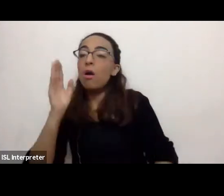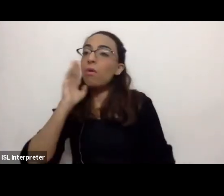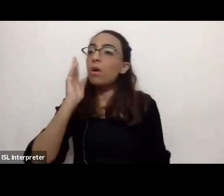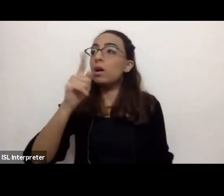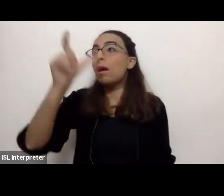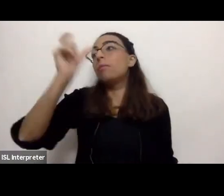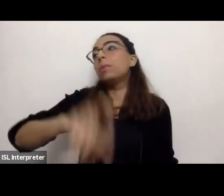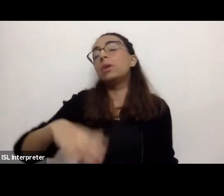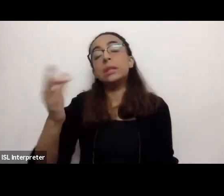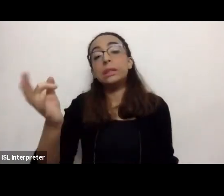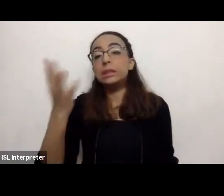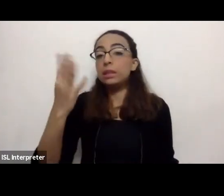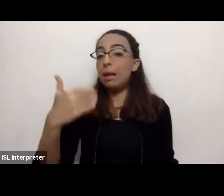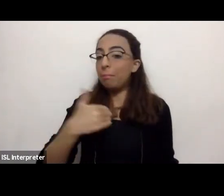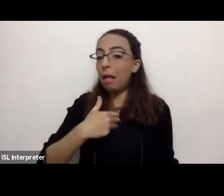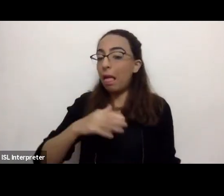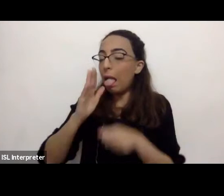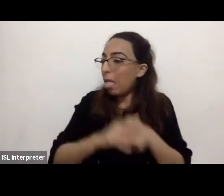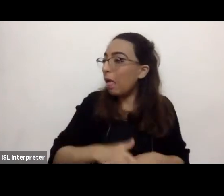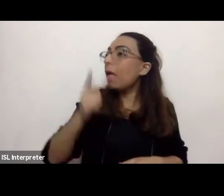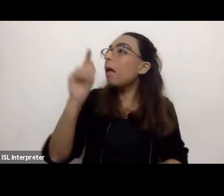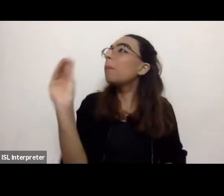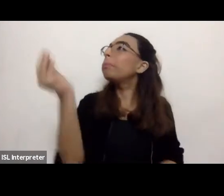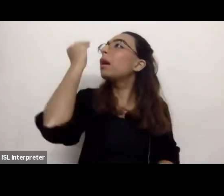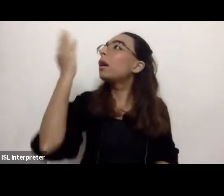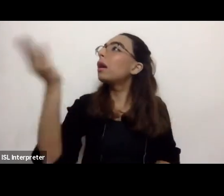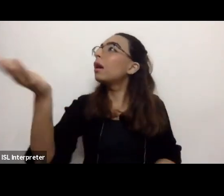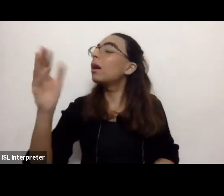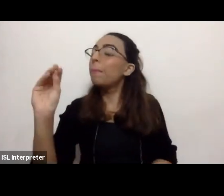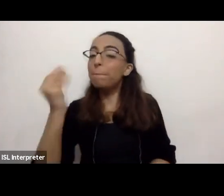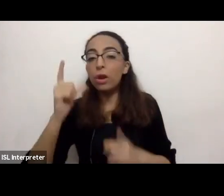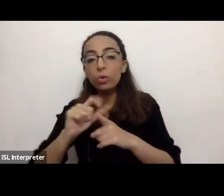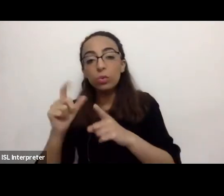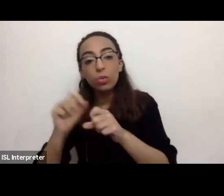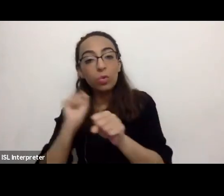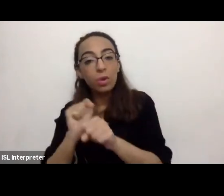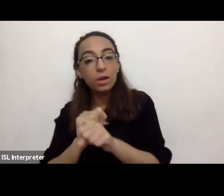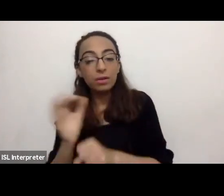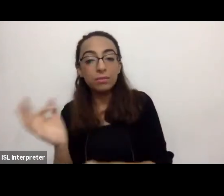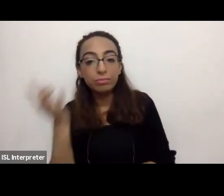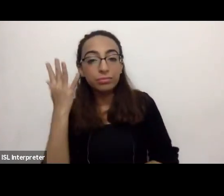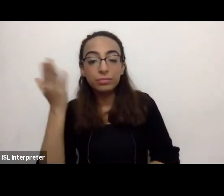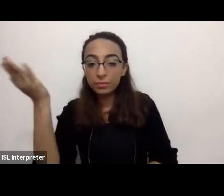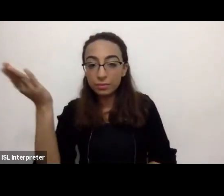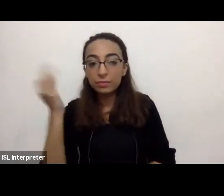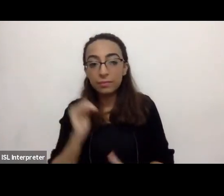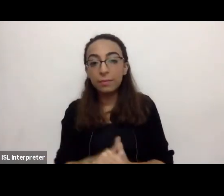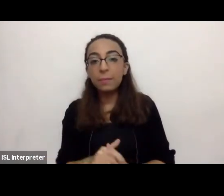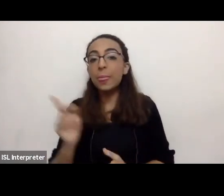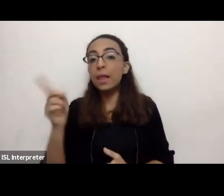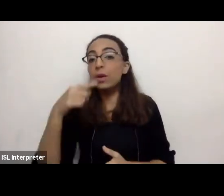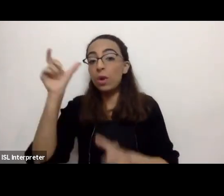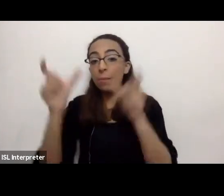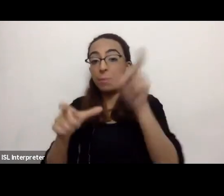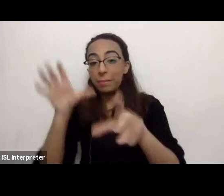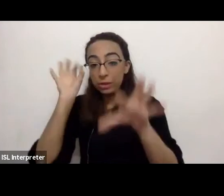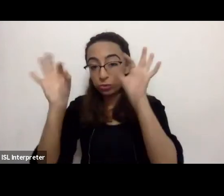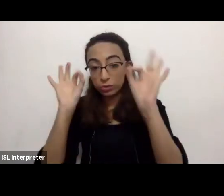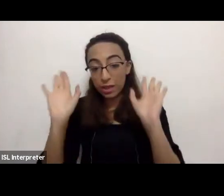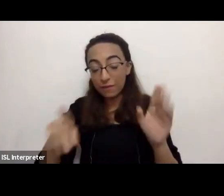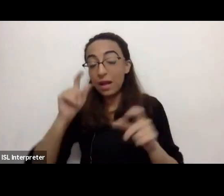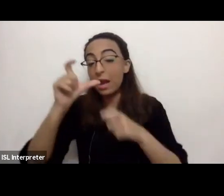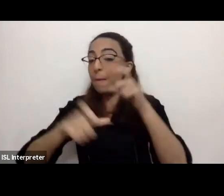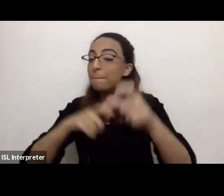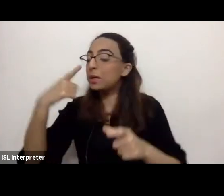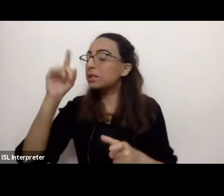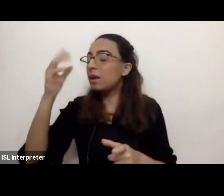this person is doing better than I thought I could in that situation. So the people that were selected, the companies, everybody has been